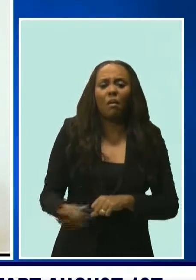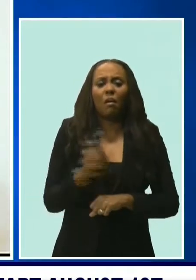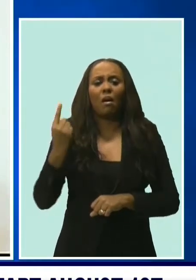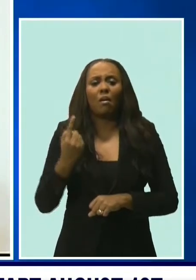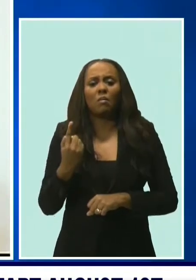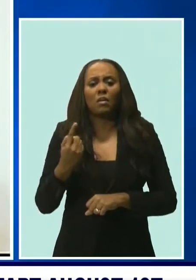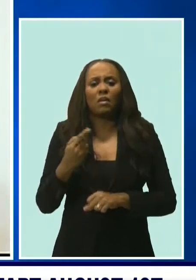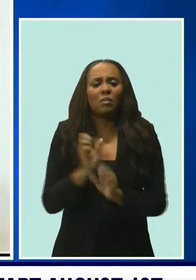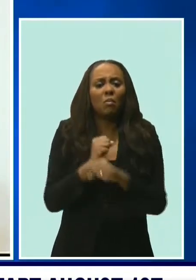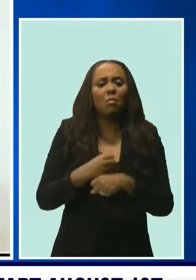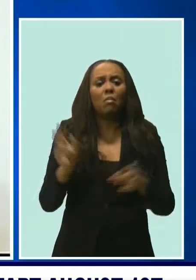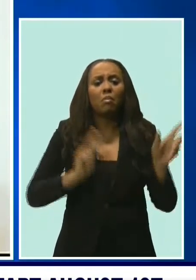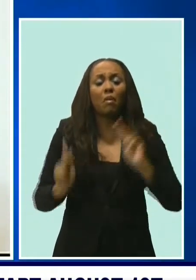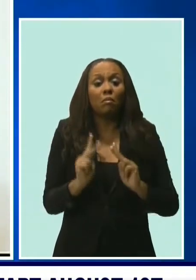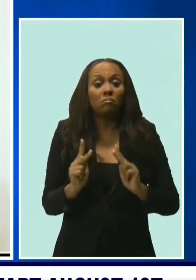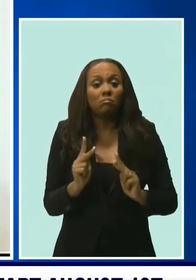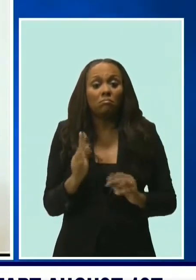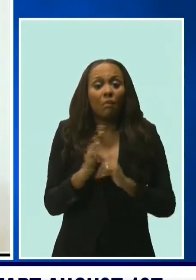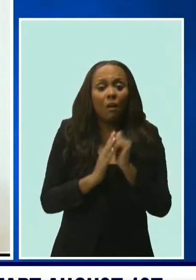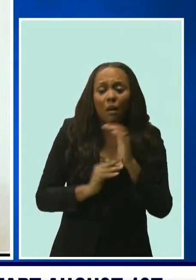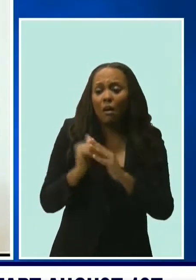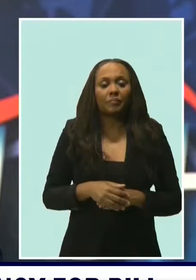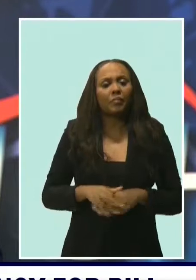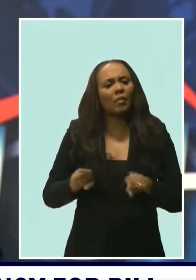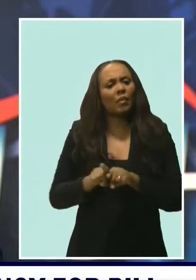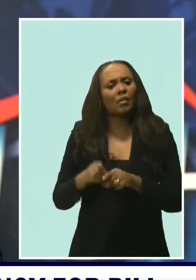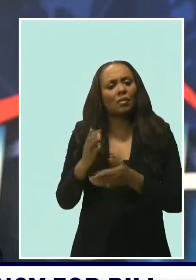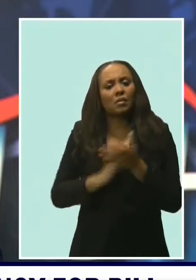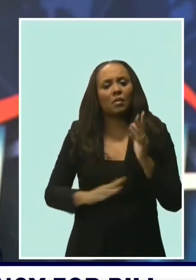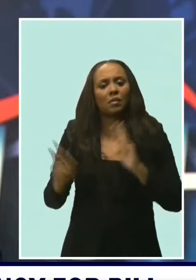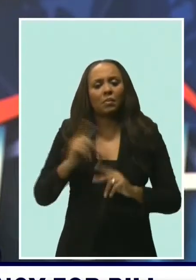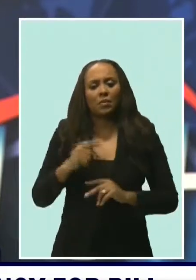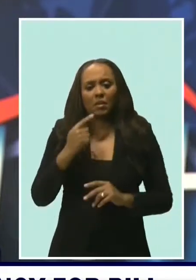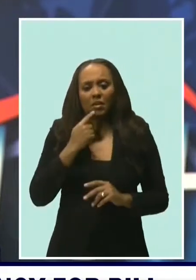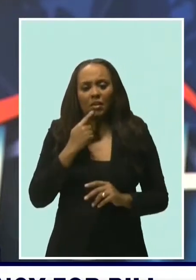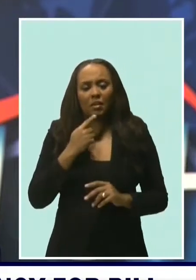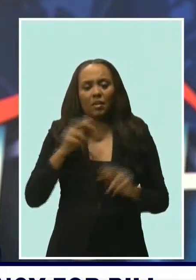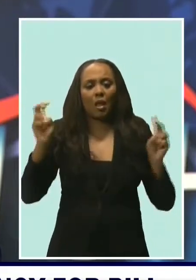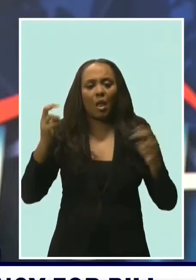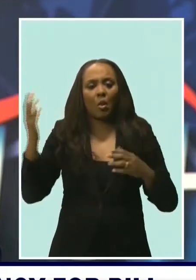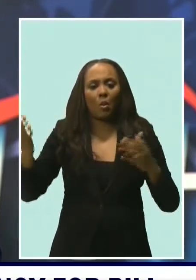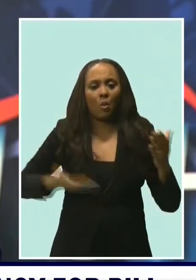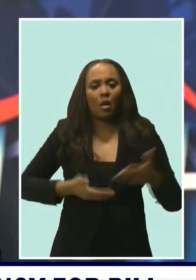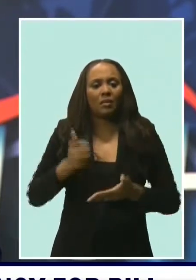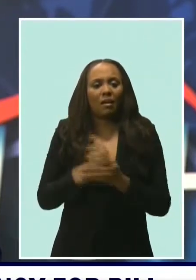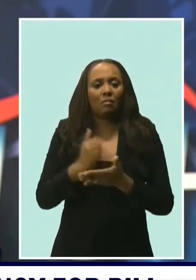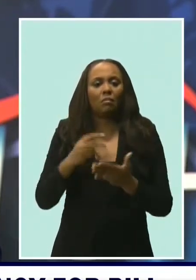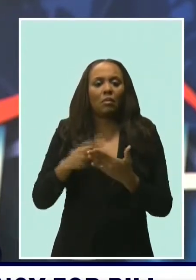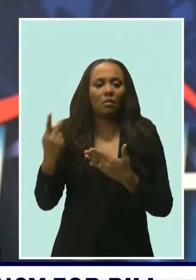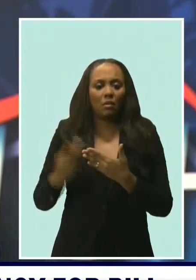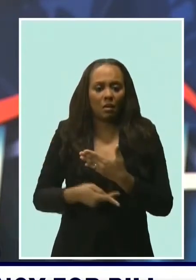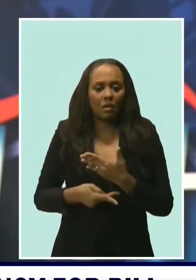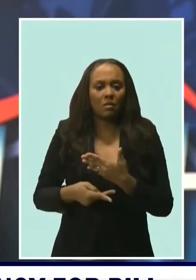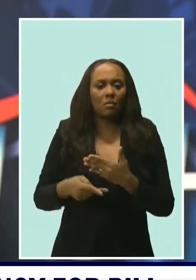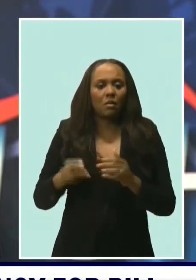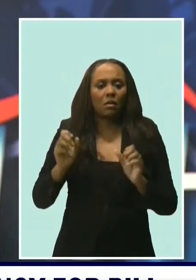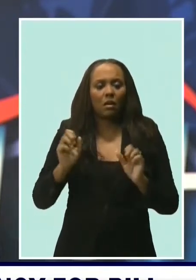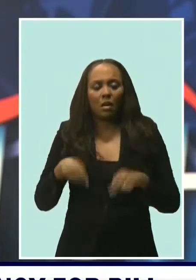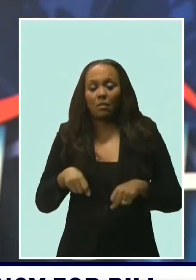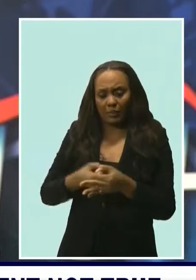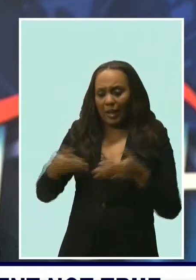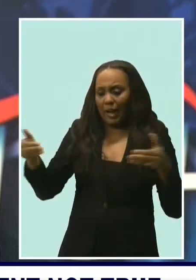says Barbadians need not worry about visitors coming to take away their jobs. Once this passes Parliament this